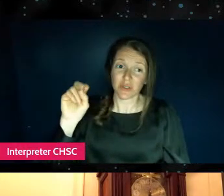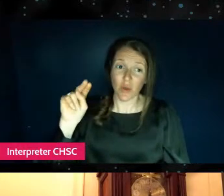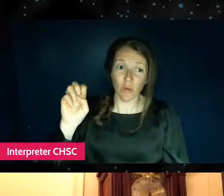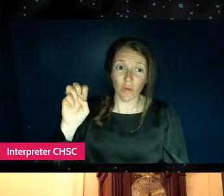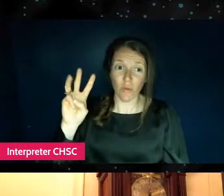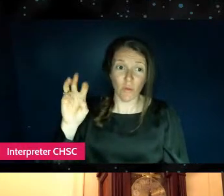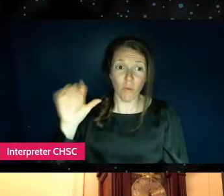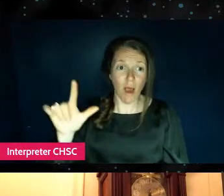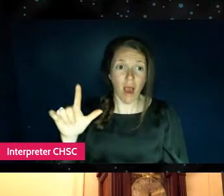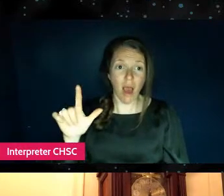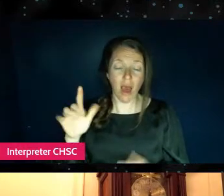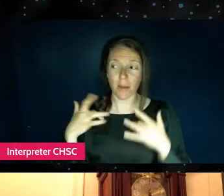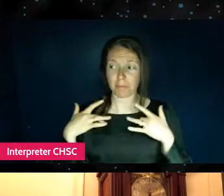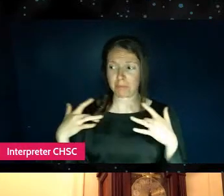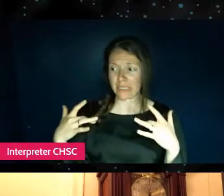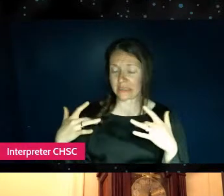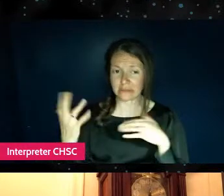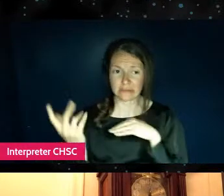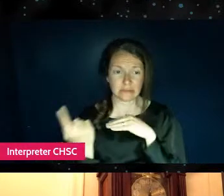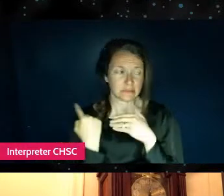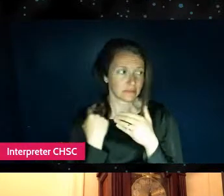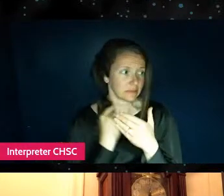ashamed, in the closet, hiding,